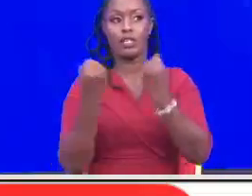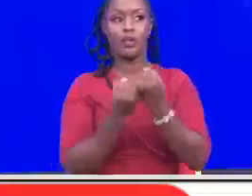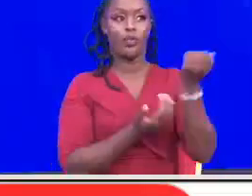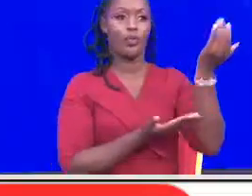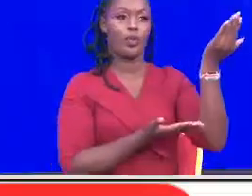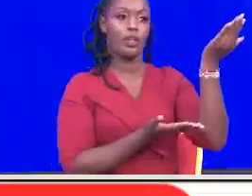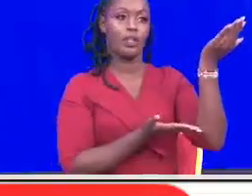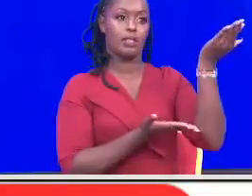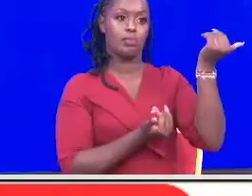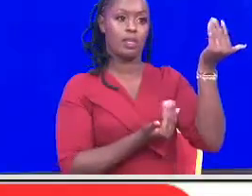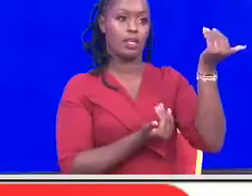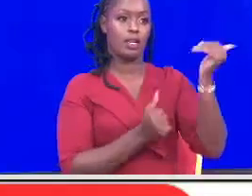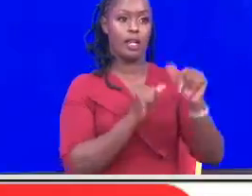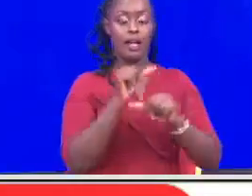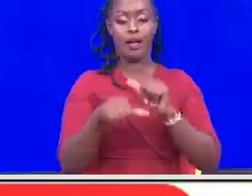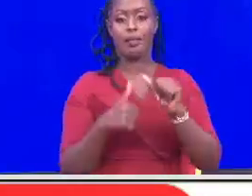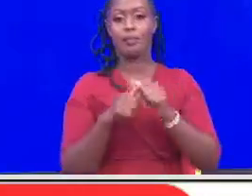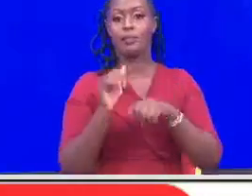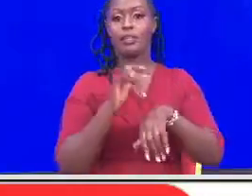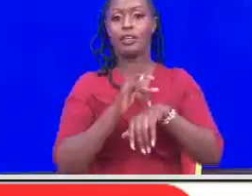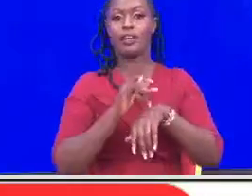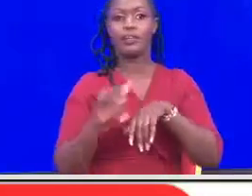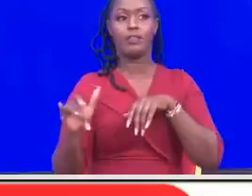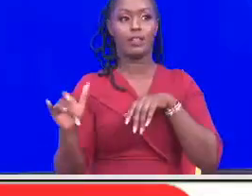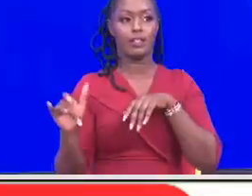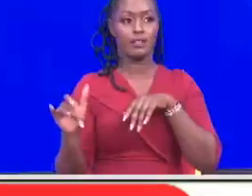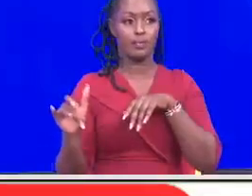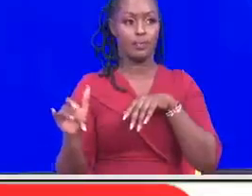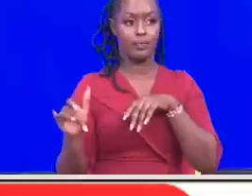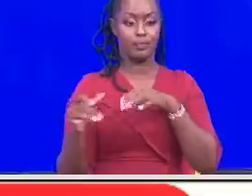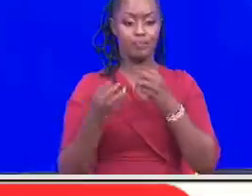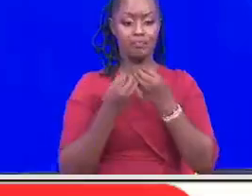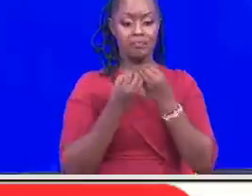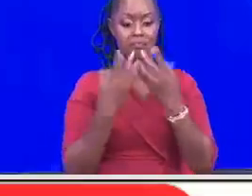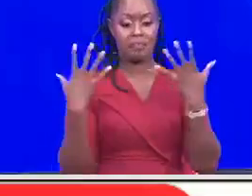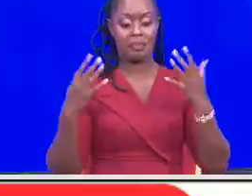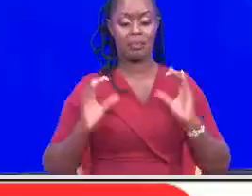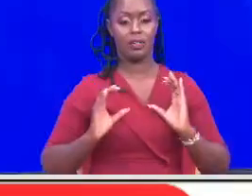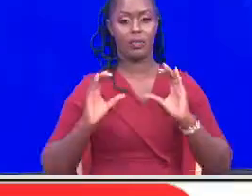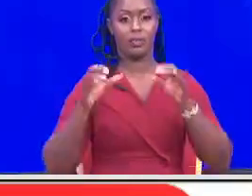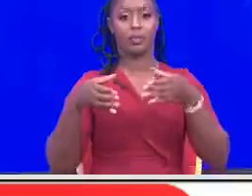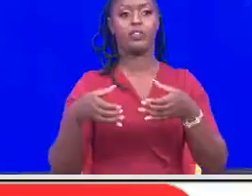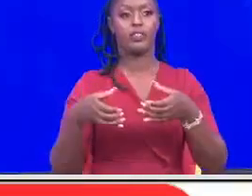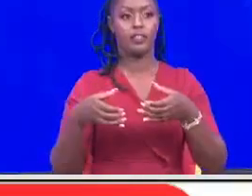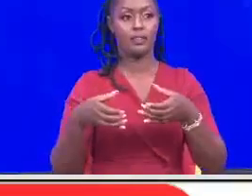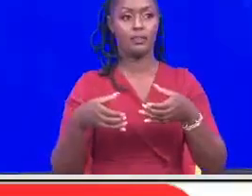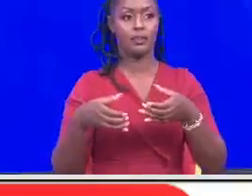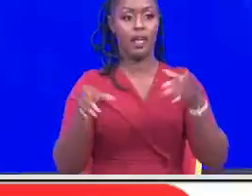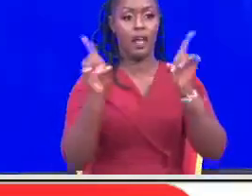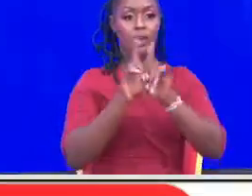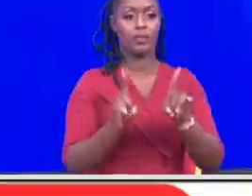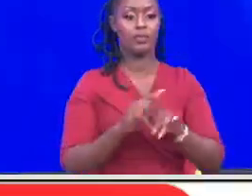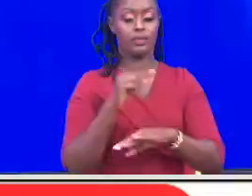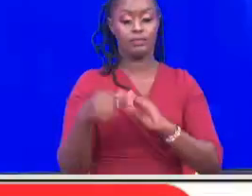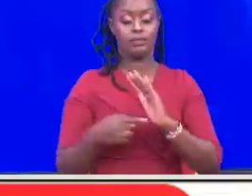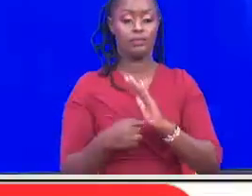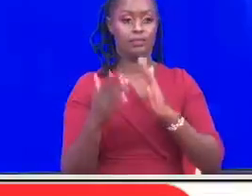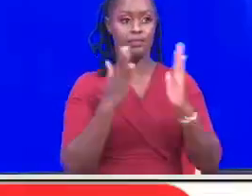to cause devastating effects to many of our communities. In response planning, Your